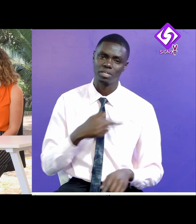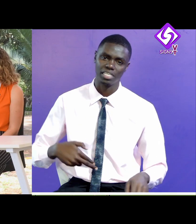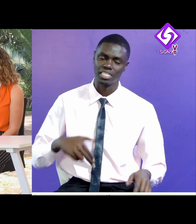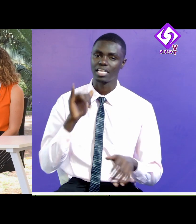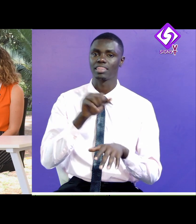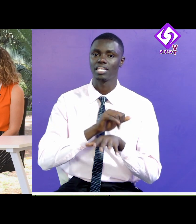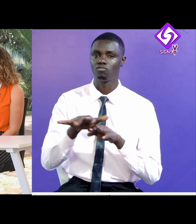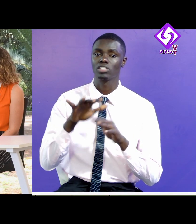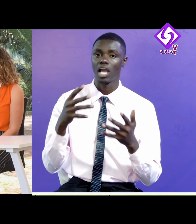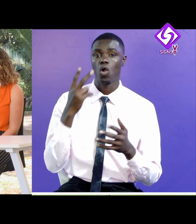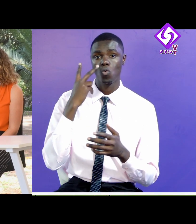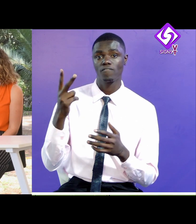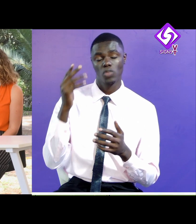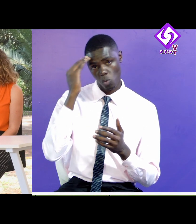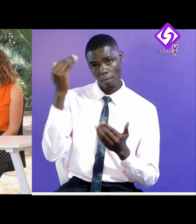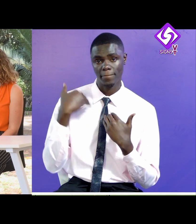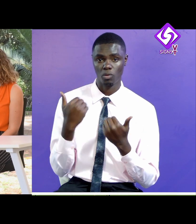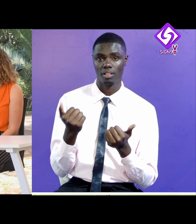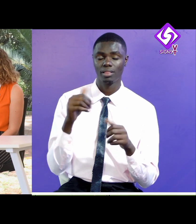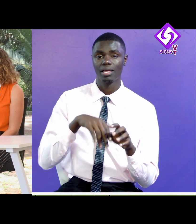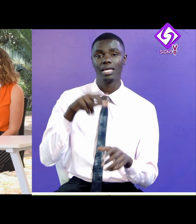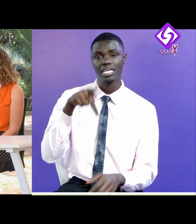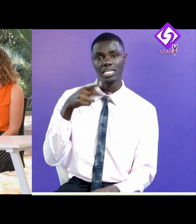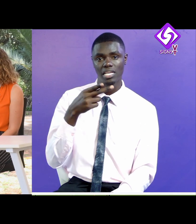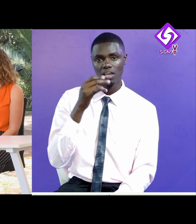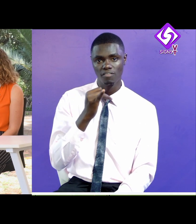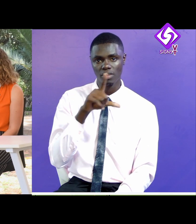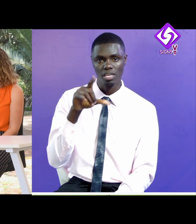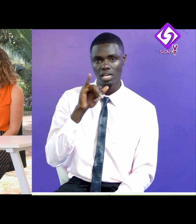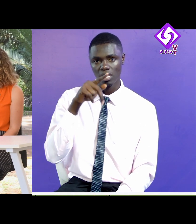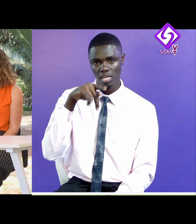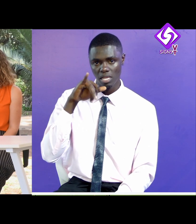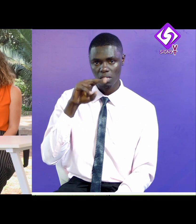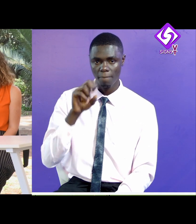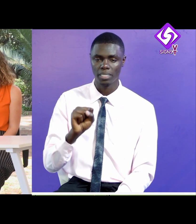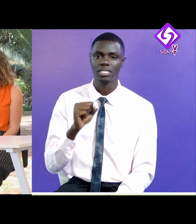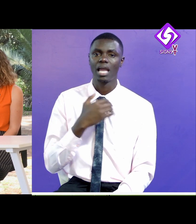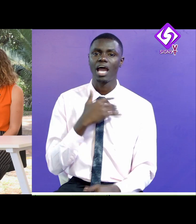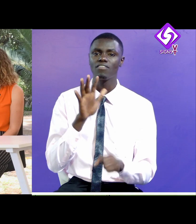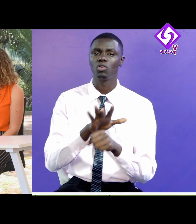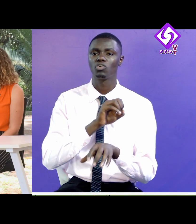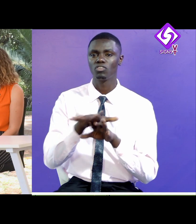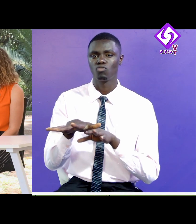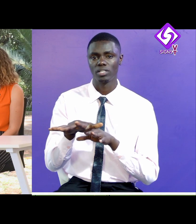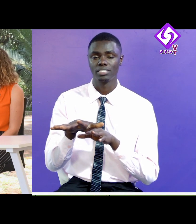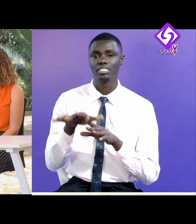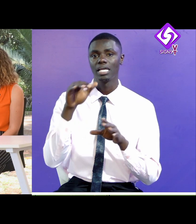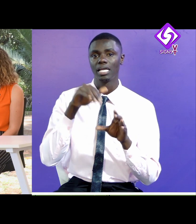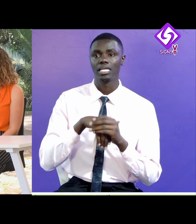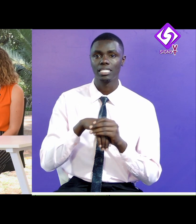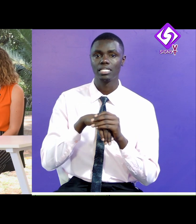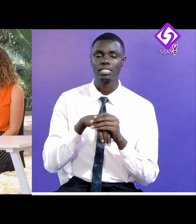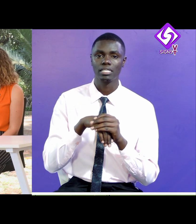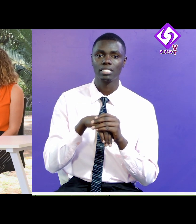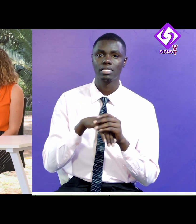influence how we view mental health. In Philippines as well, there's a lot of influence in terms of myth